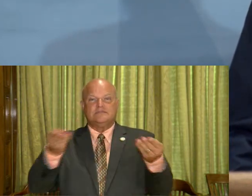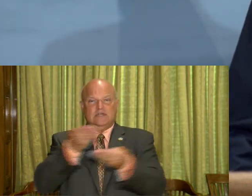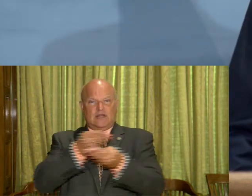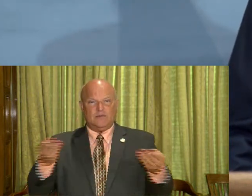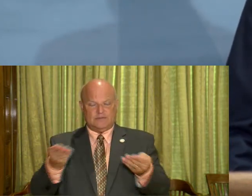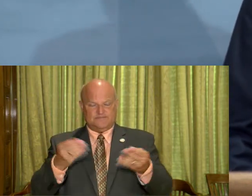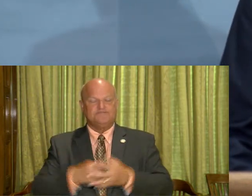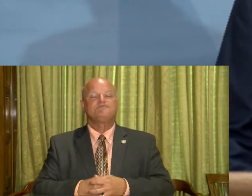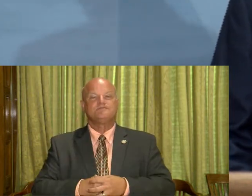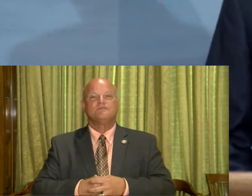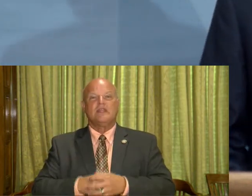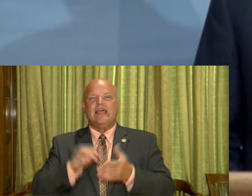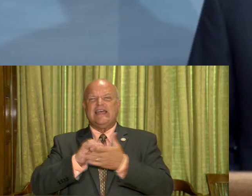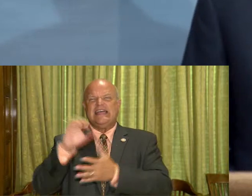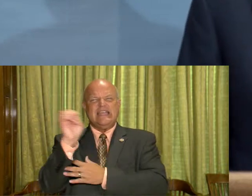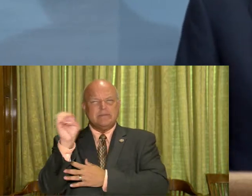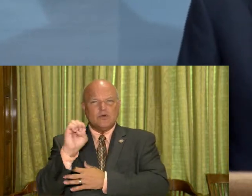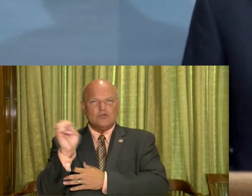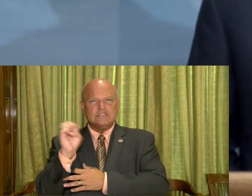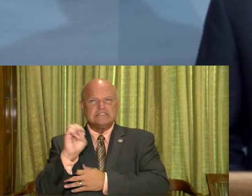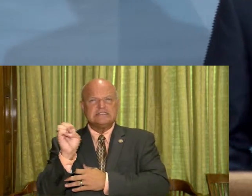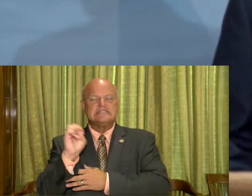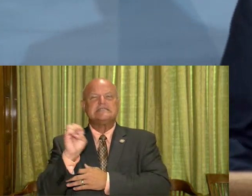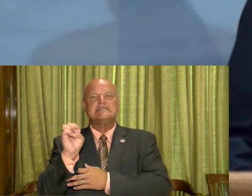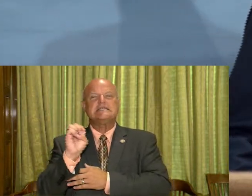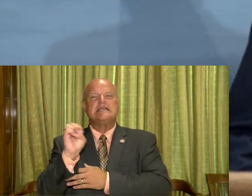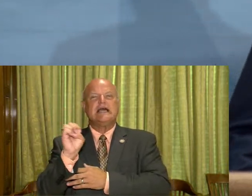compact. That's the emergency